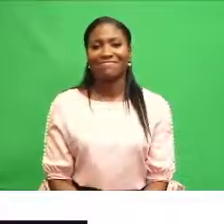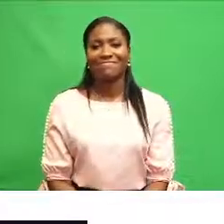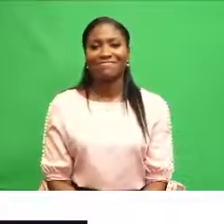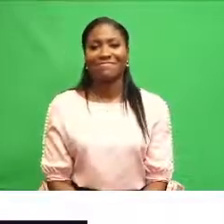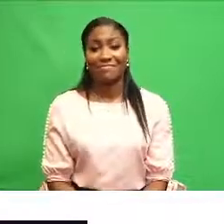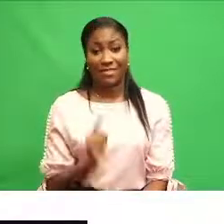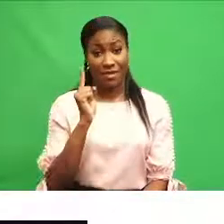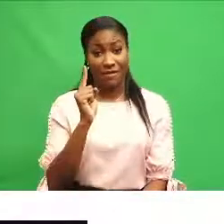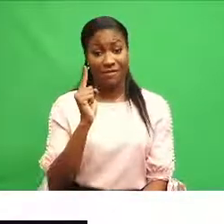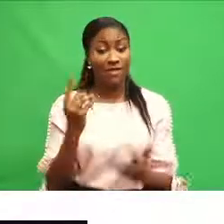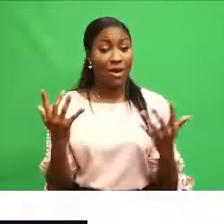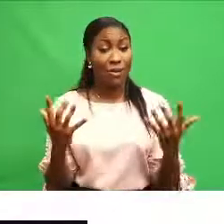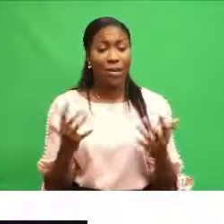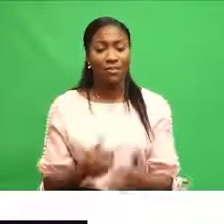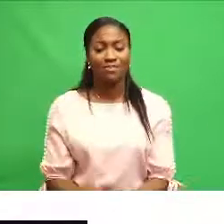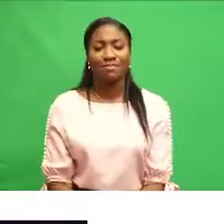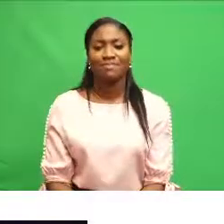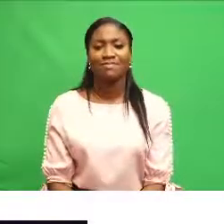to begin,